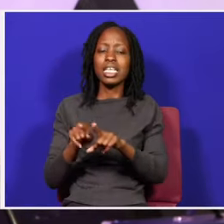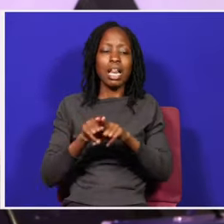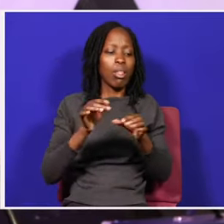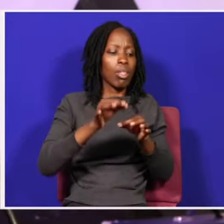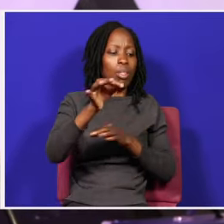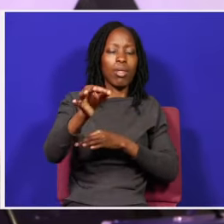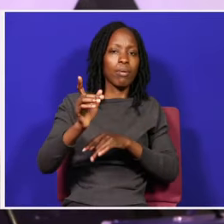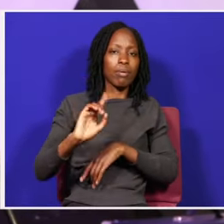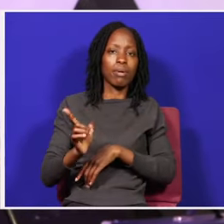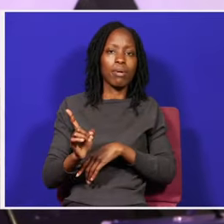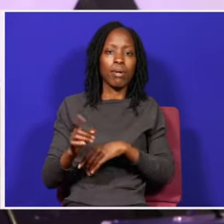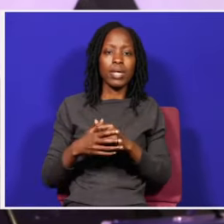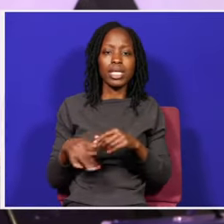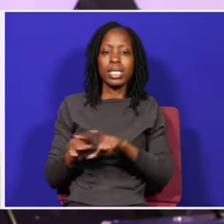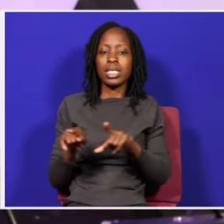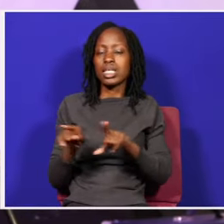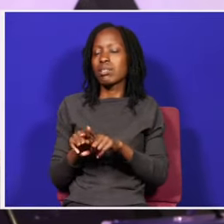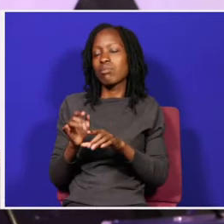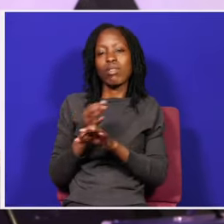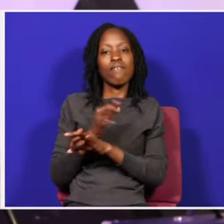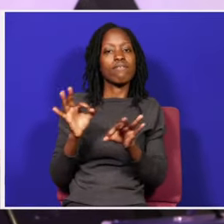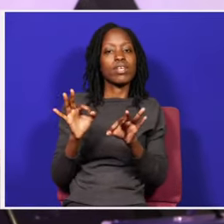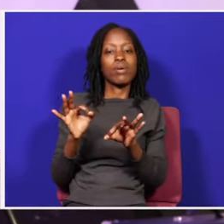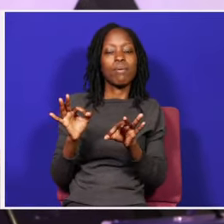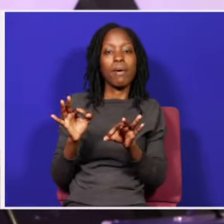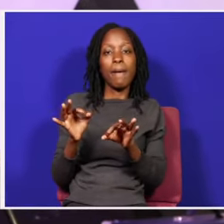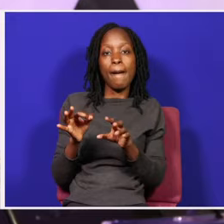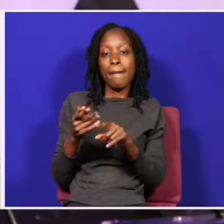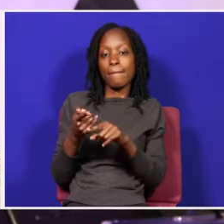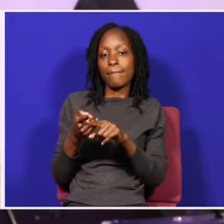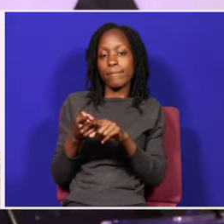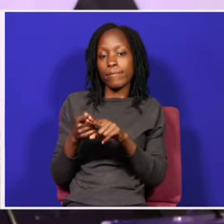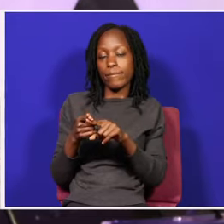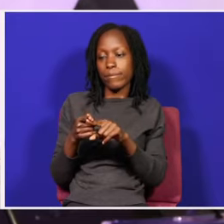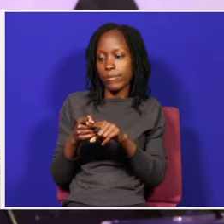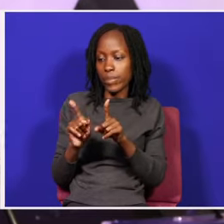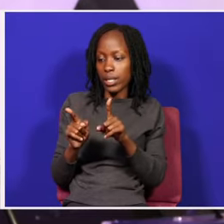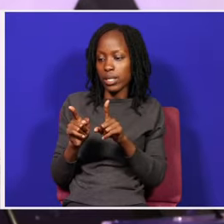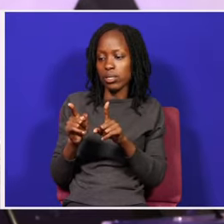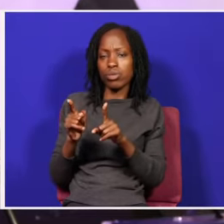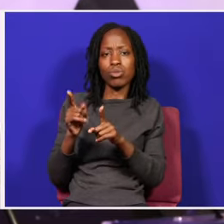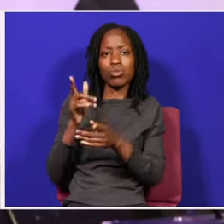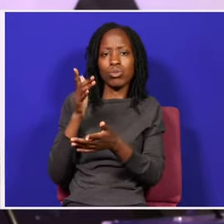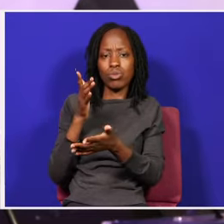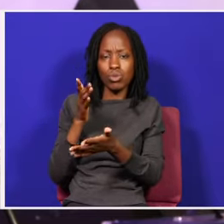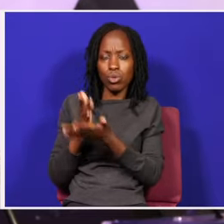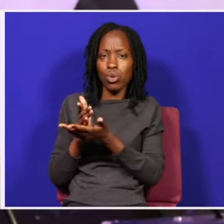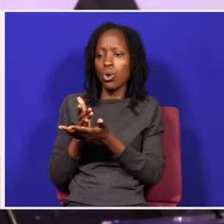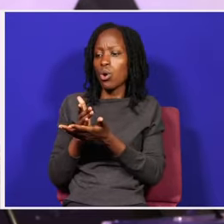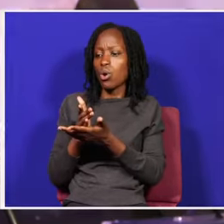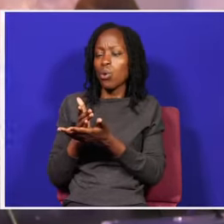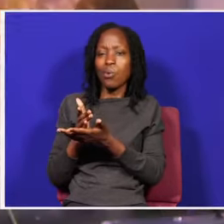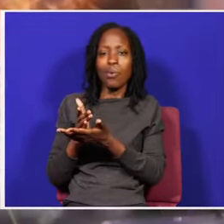distancing, restrictions, a little bit more freedom. But this was very quickly followed by violent clashes and